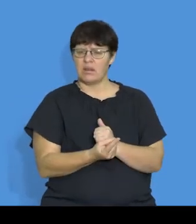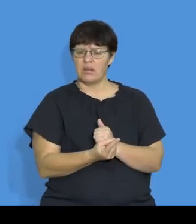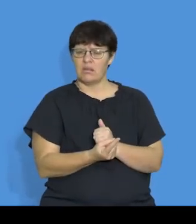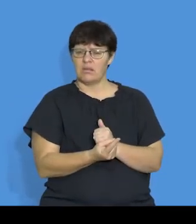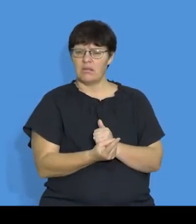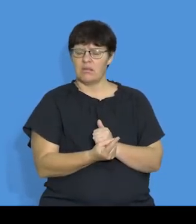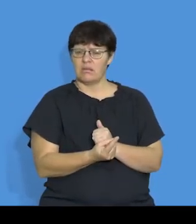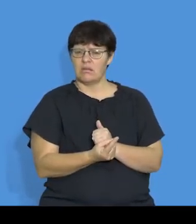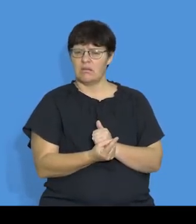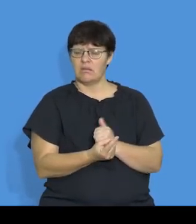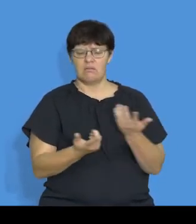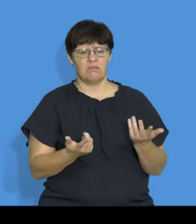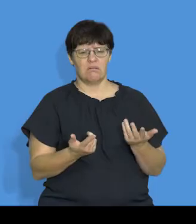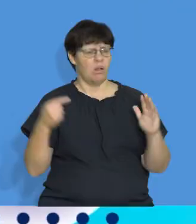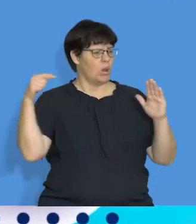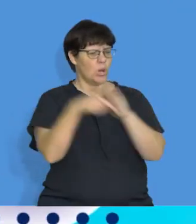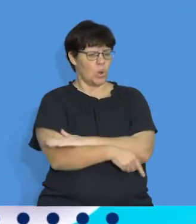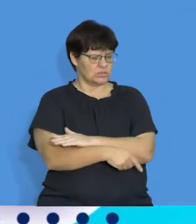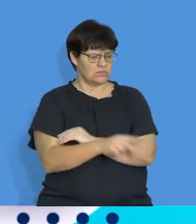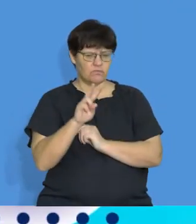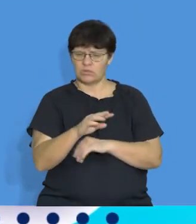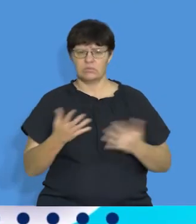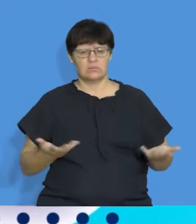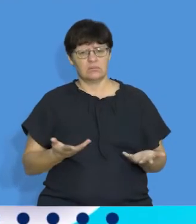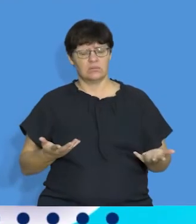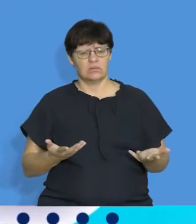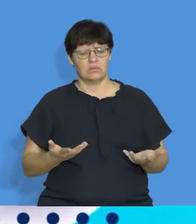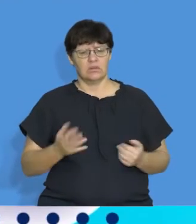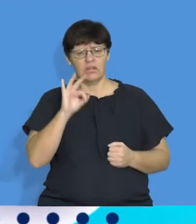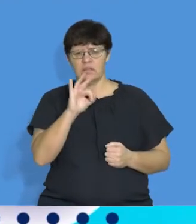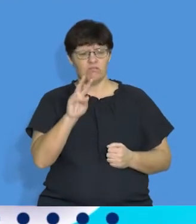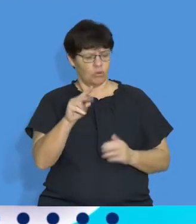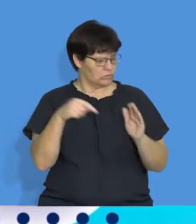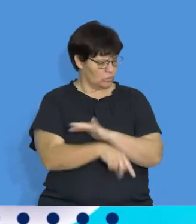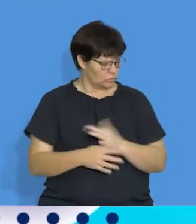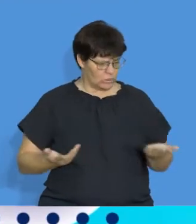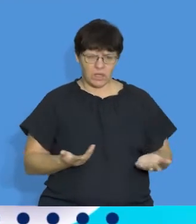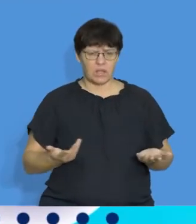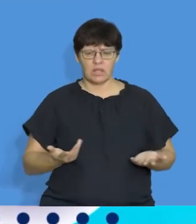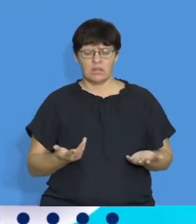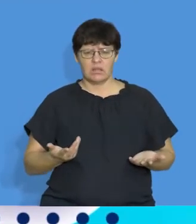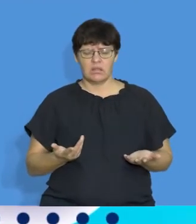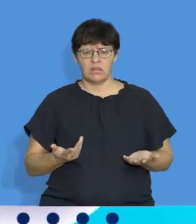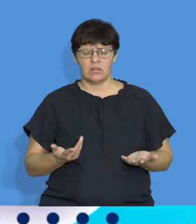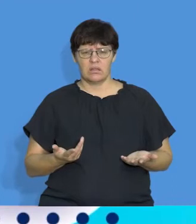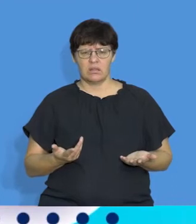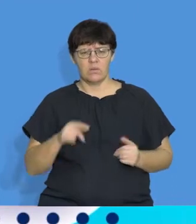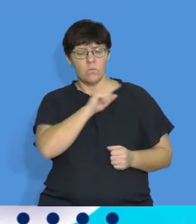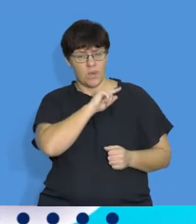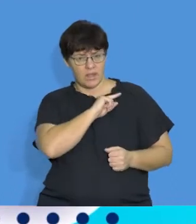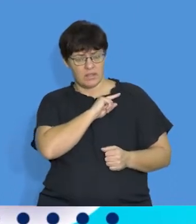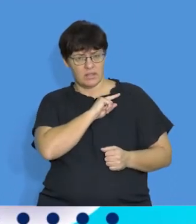volts? Right, the word lost is put in those characters. Why? Because we know